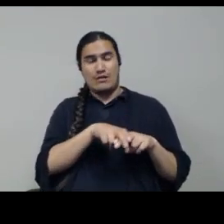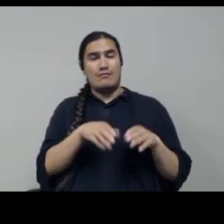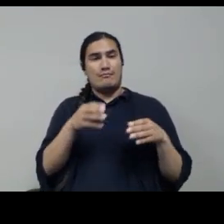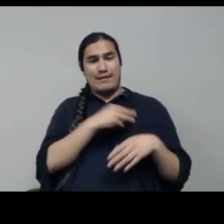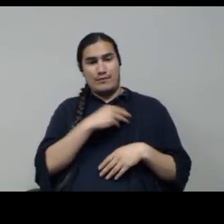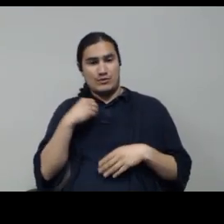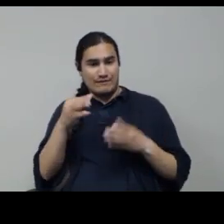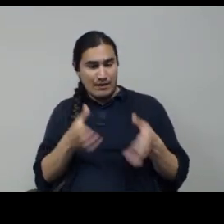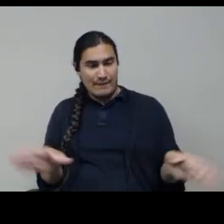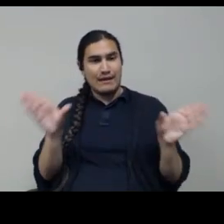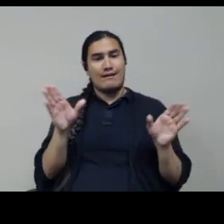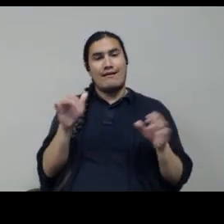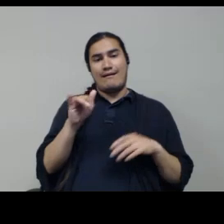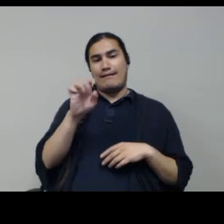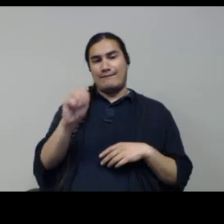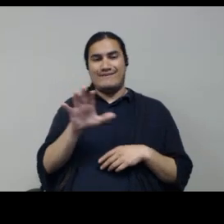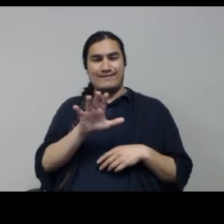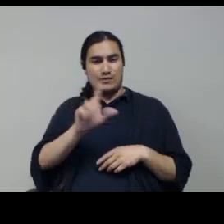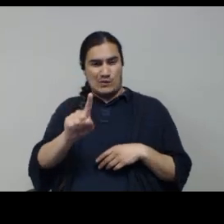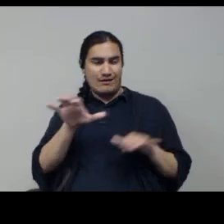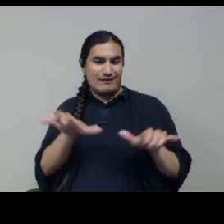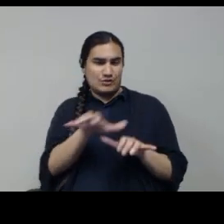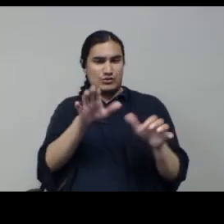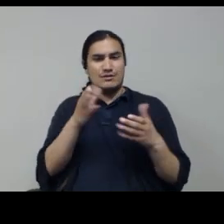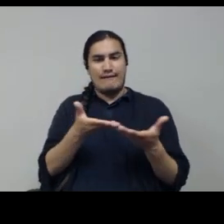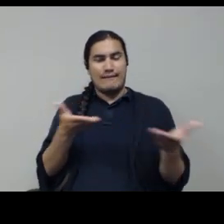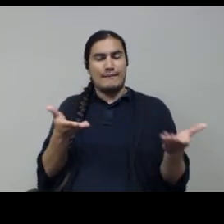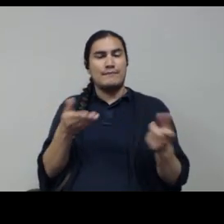Item 51 is an action item. This is